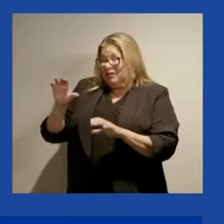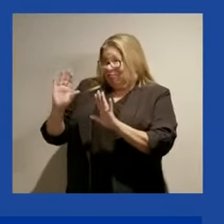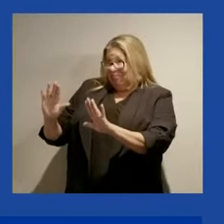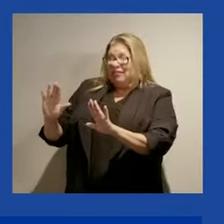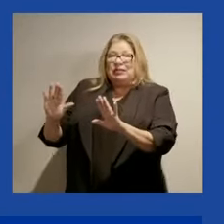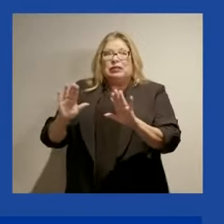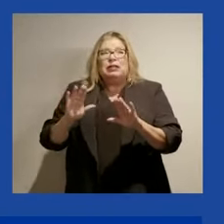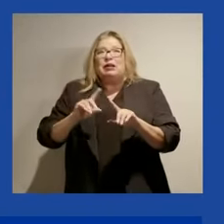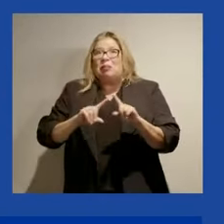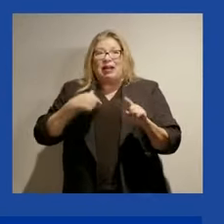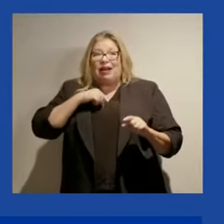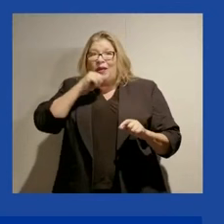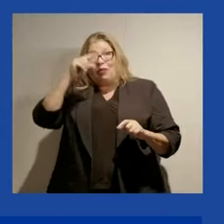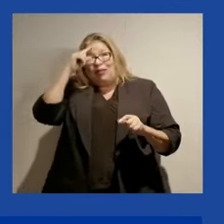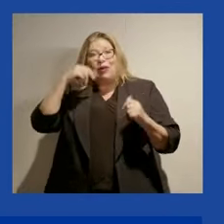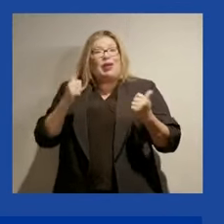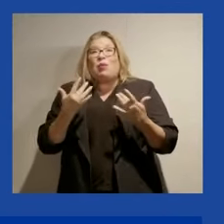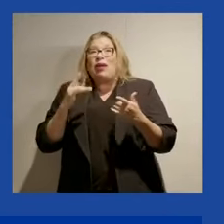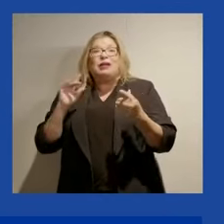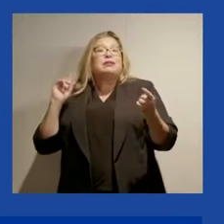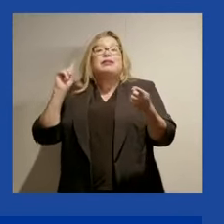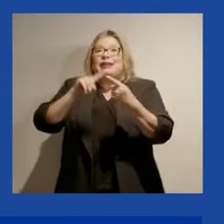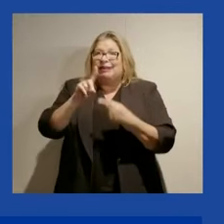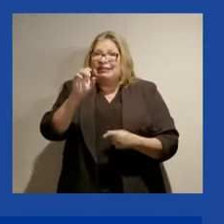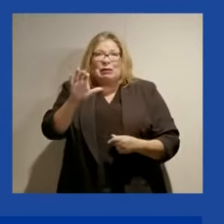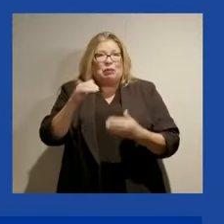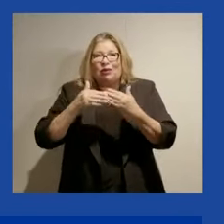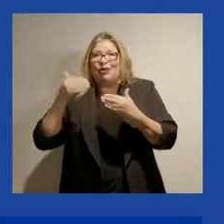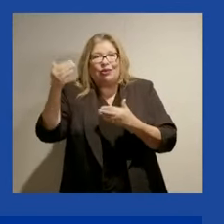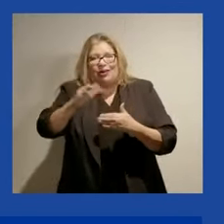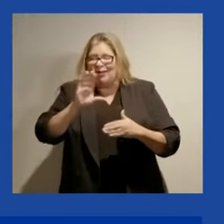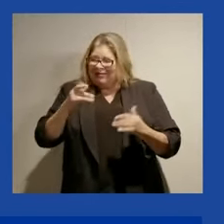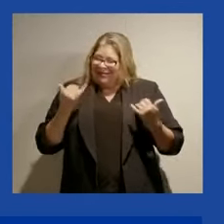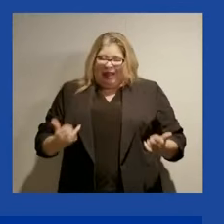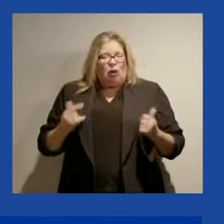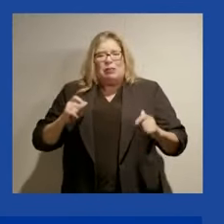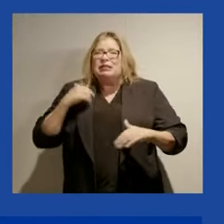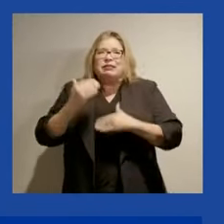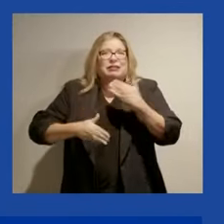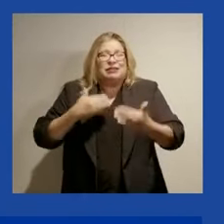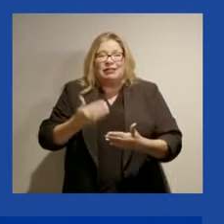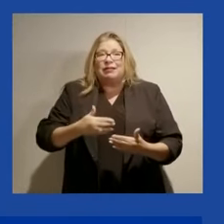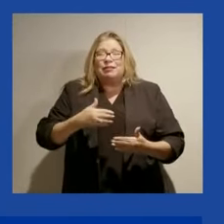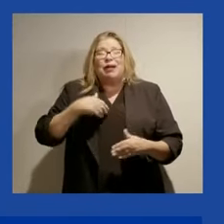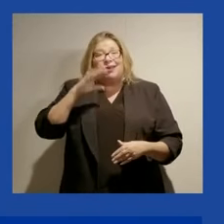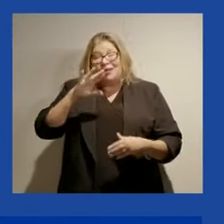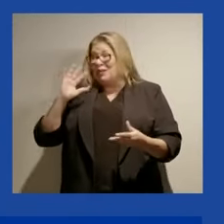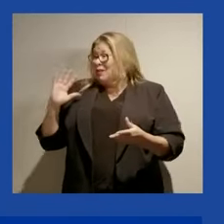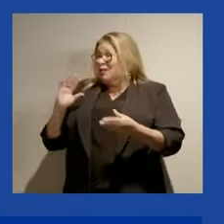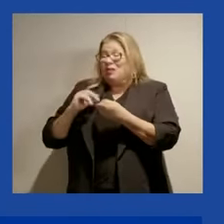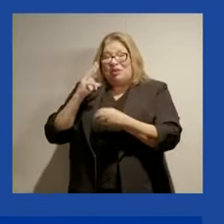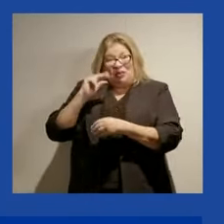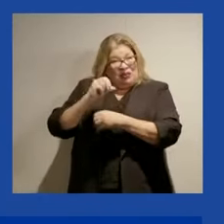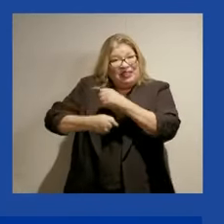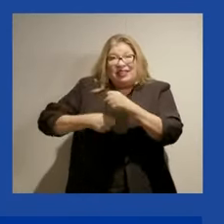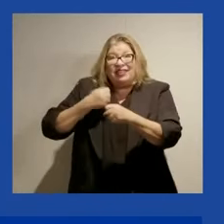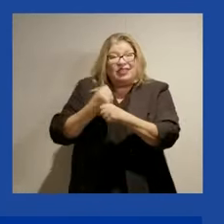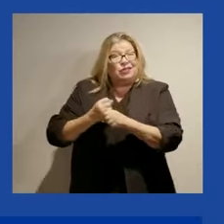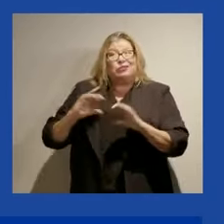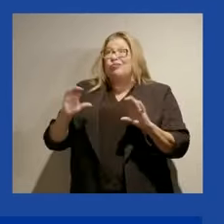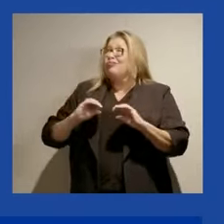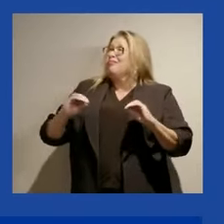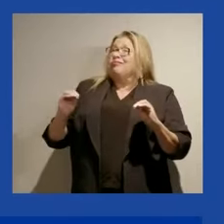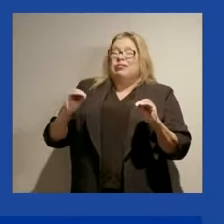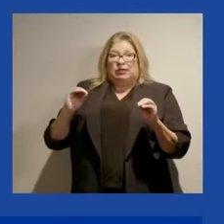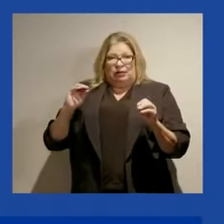think we have that much time. We've got to move this. And I know 30 years, and they're getting it done in just a matter of, relatively speaking,